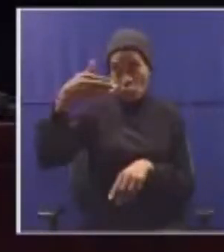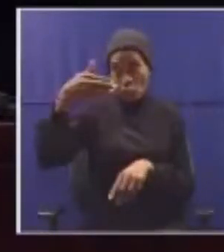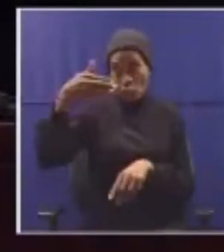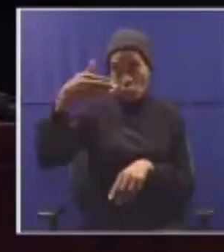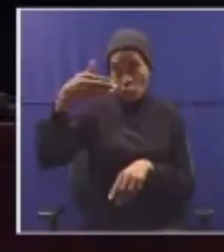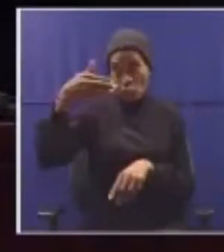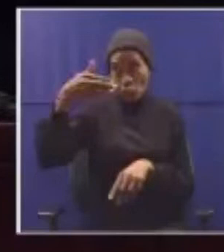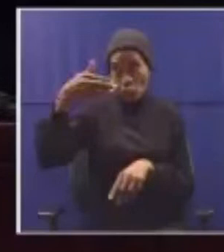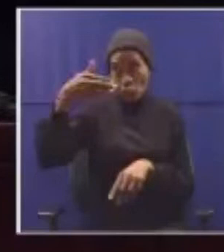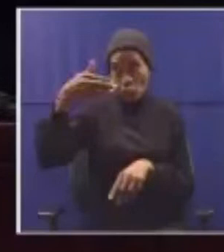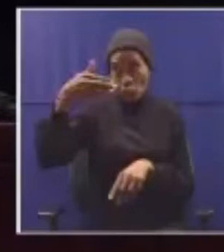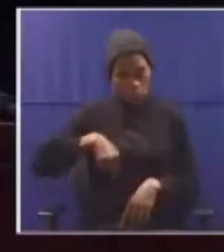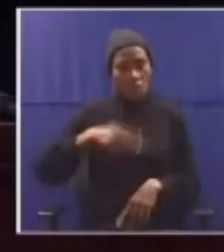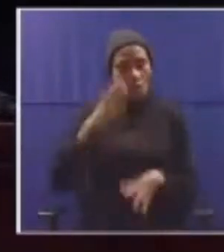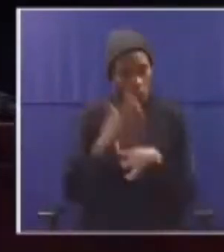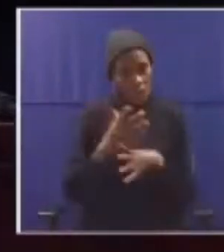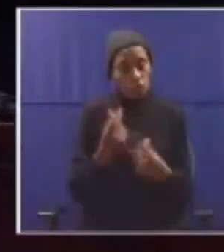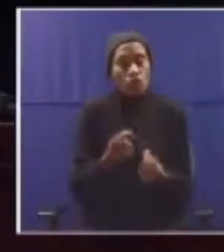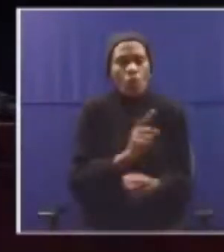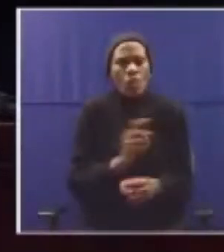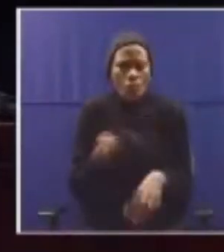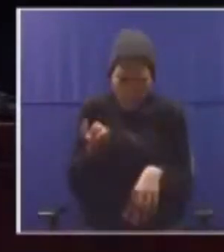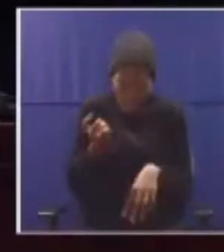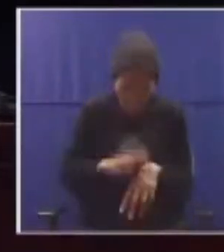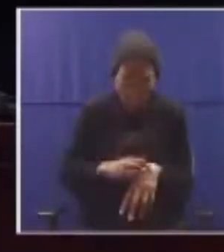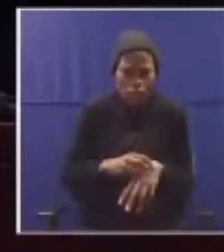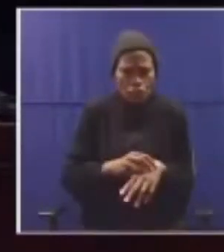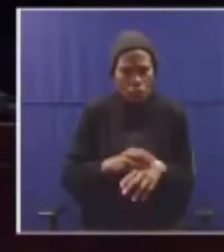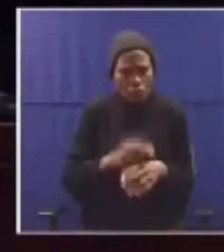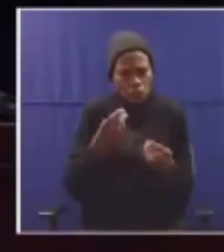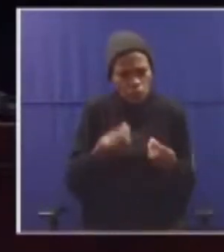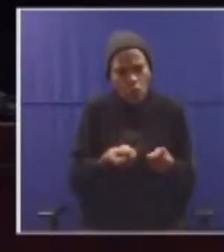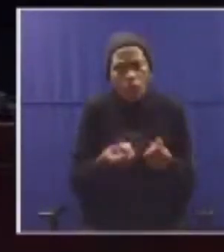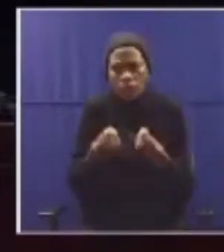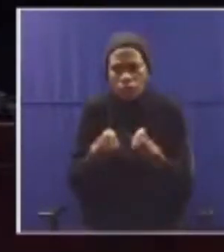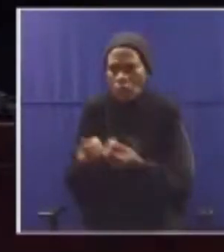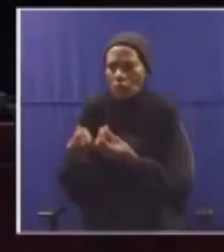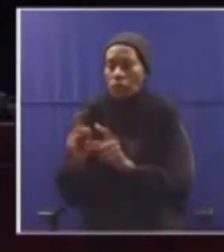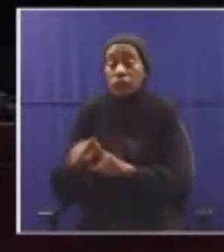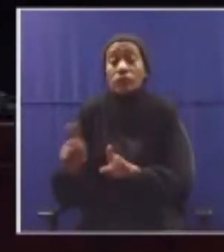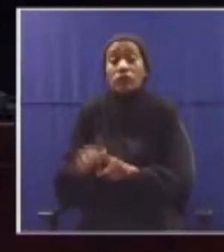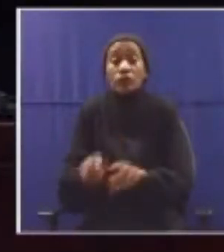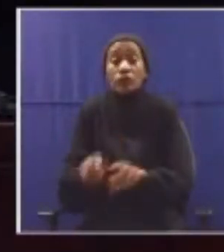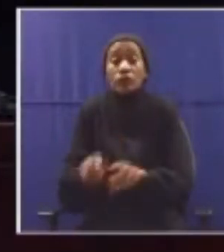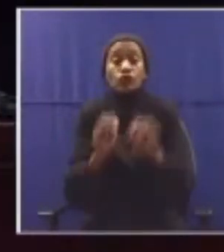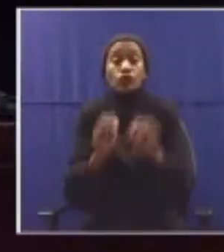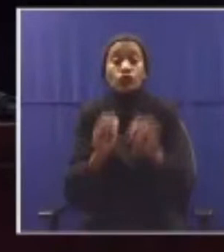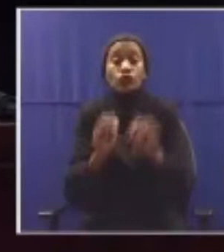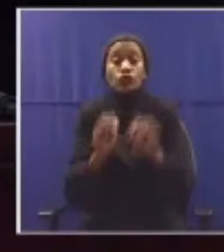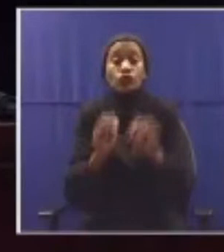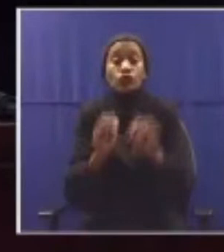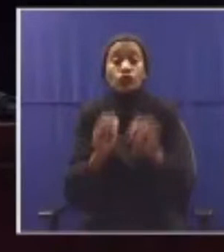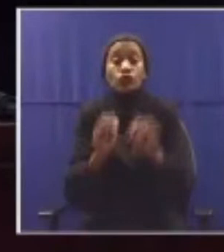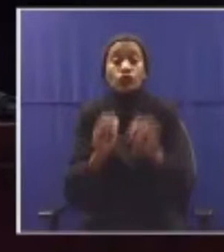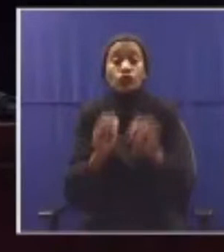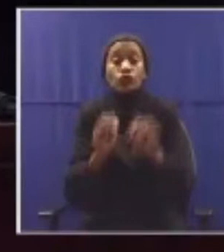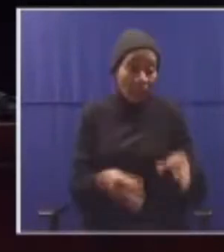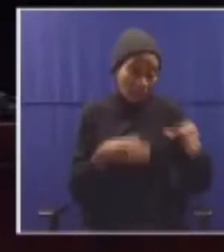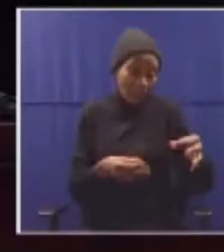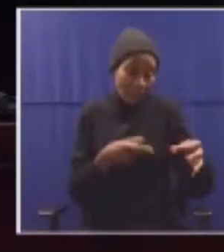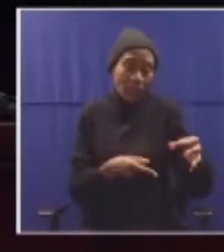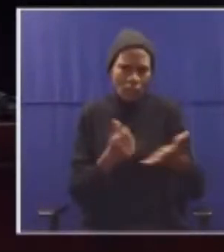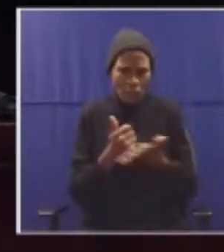because it is needed to address these challenges. So I hope you are preparing your